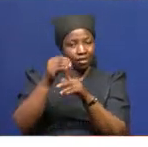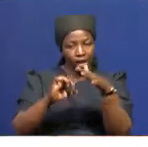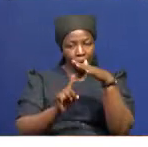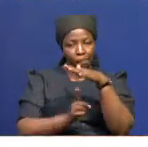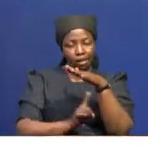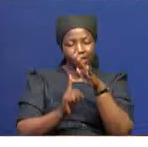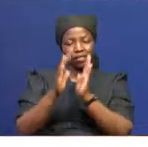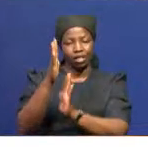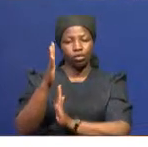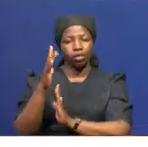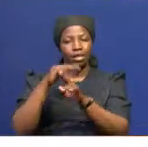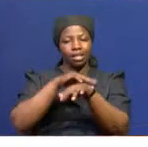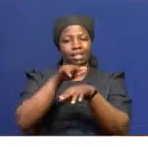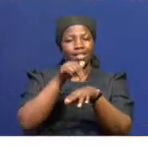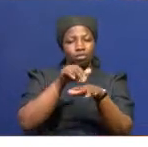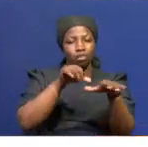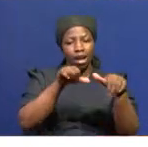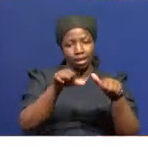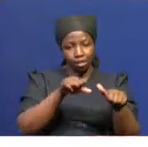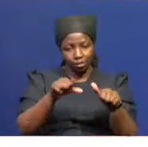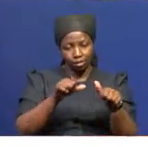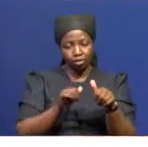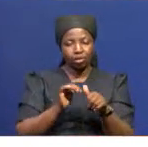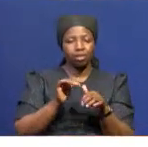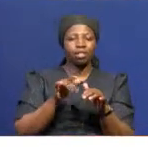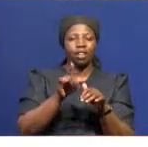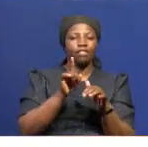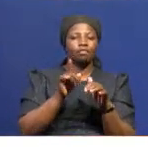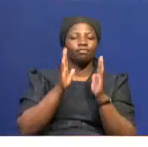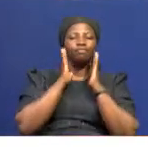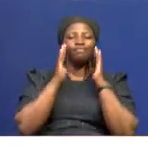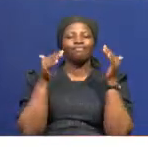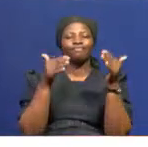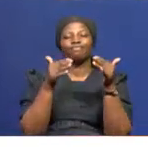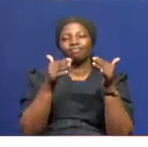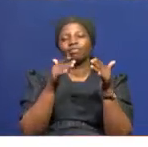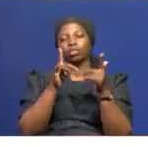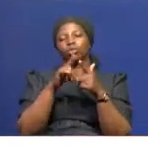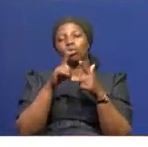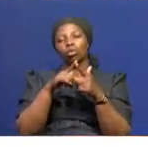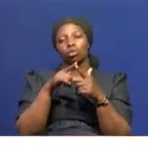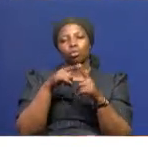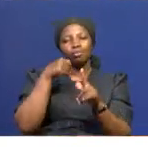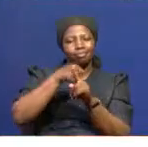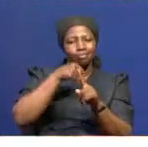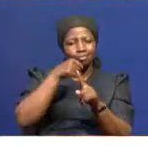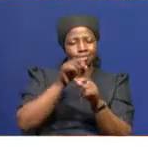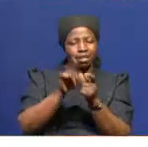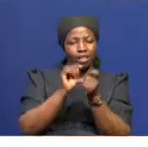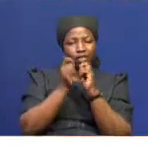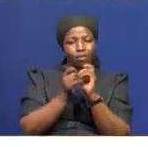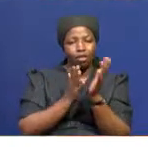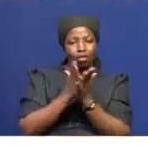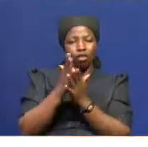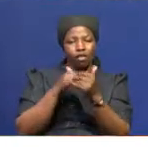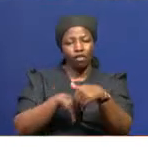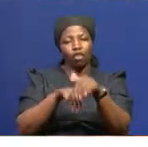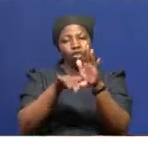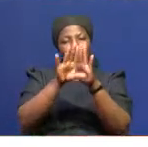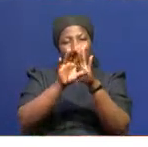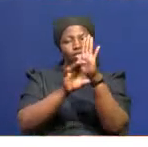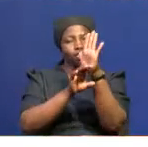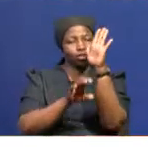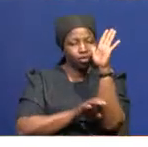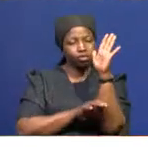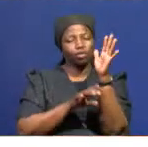of Interior and National Administration remains firmly committed to pursuing reforms through adherence to the